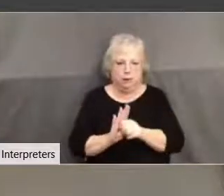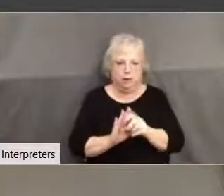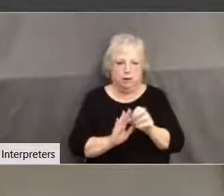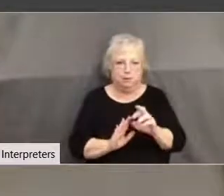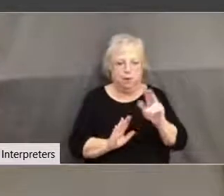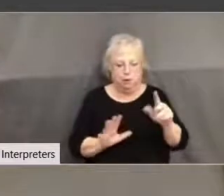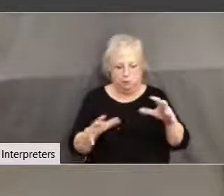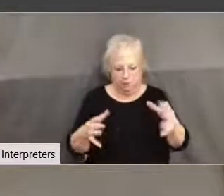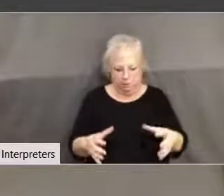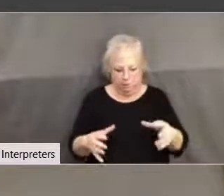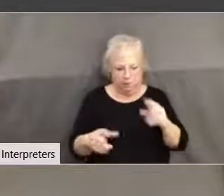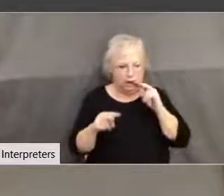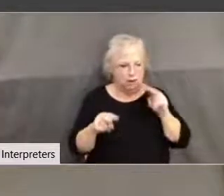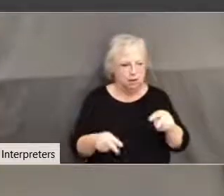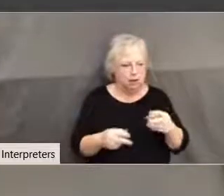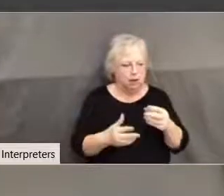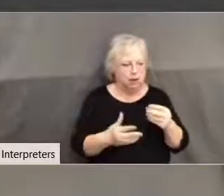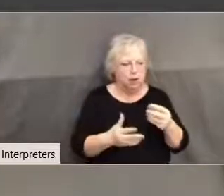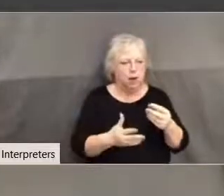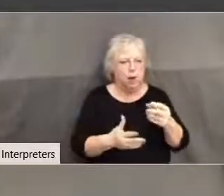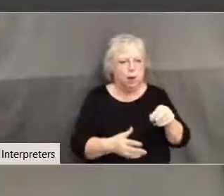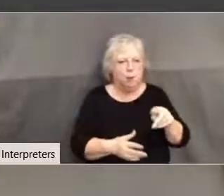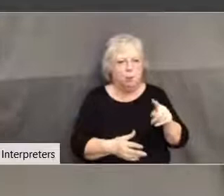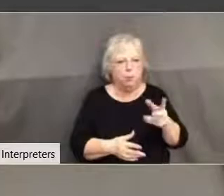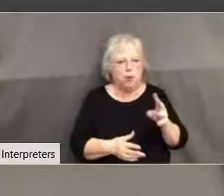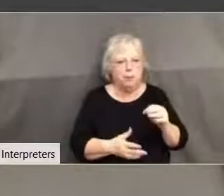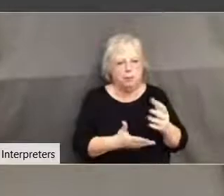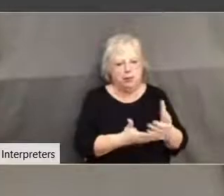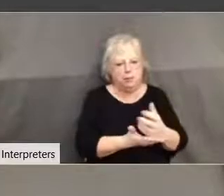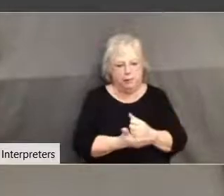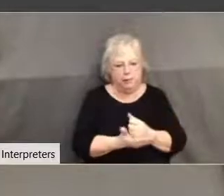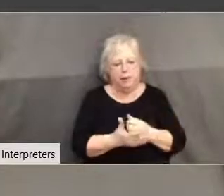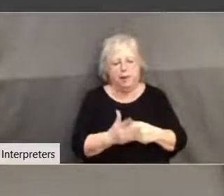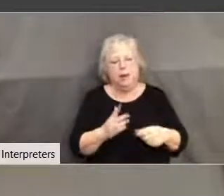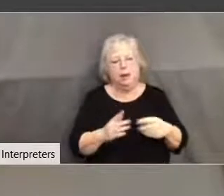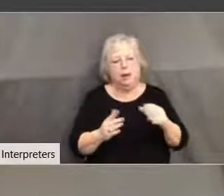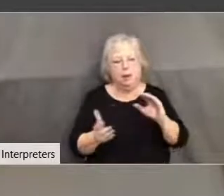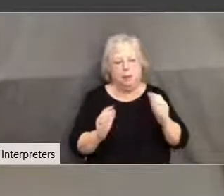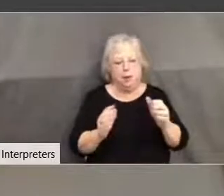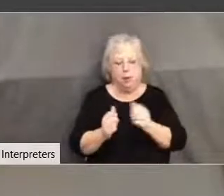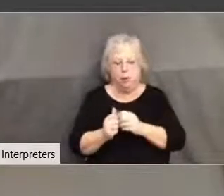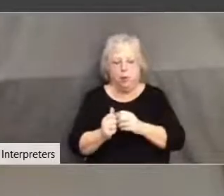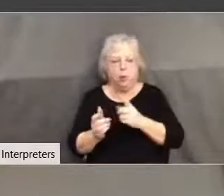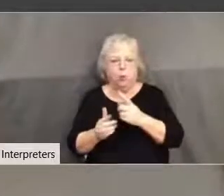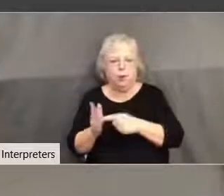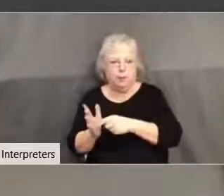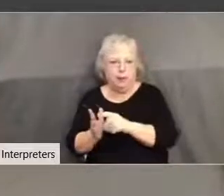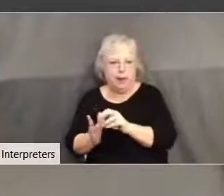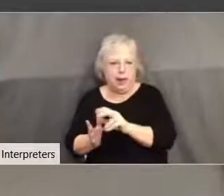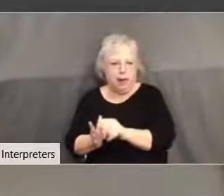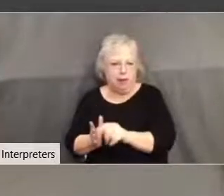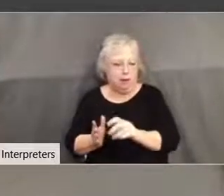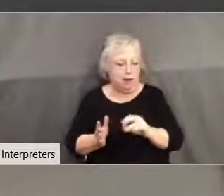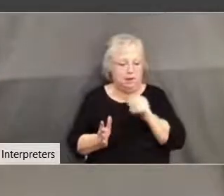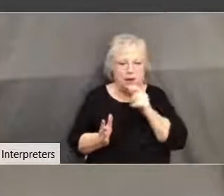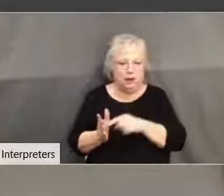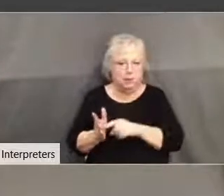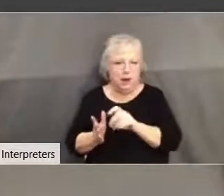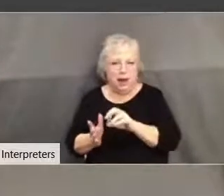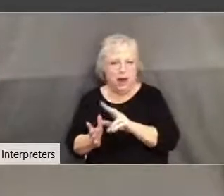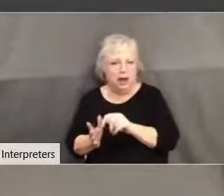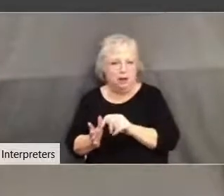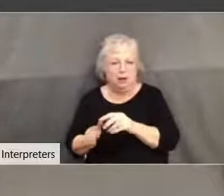the premiums they received in versus the claim payments they made out. And if they did not pay out at least